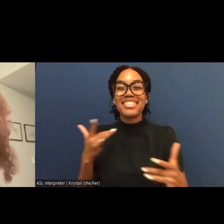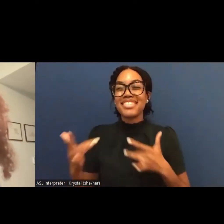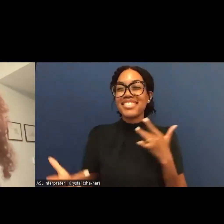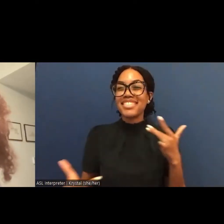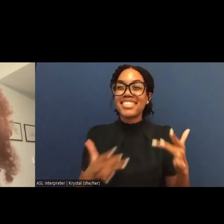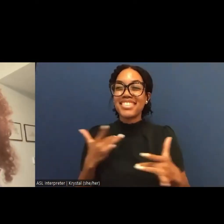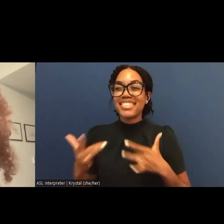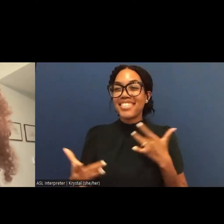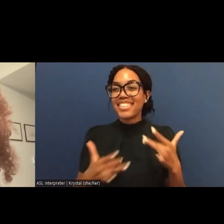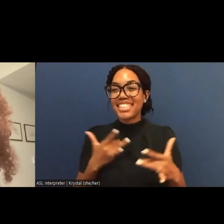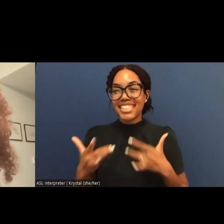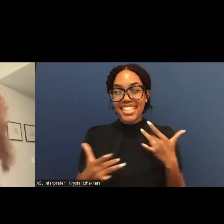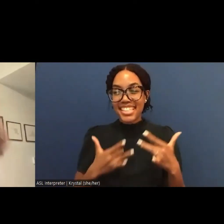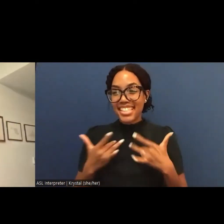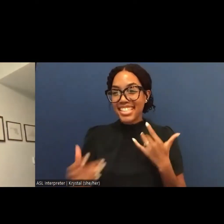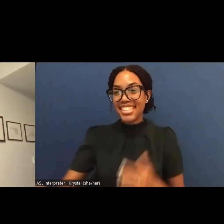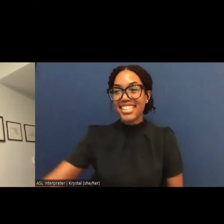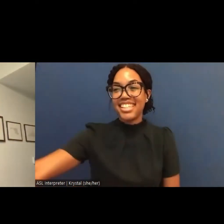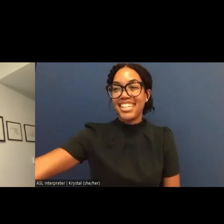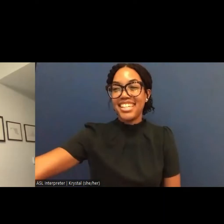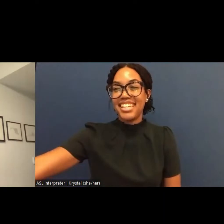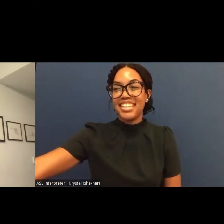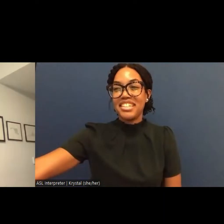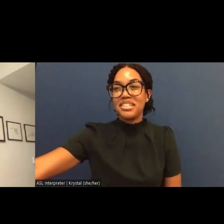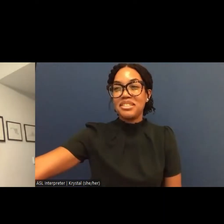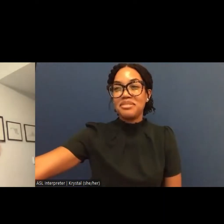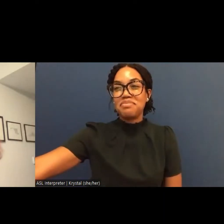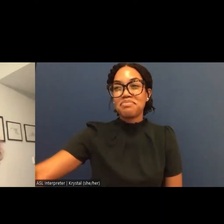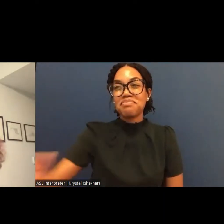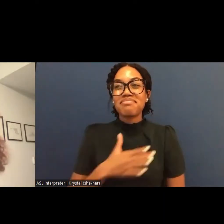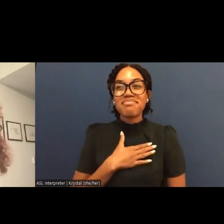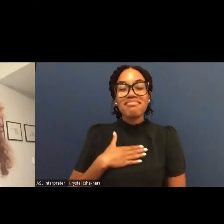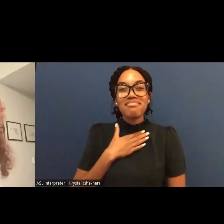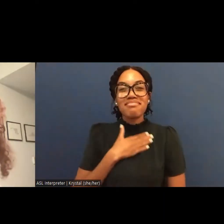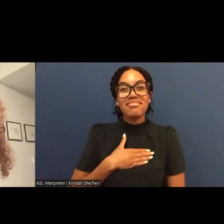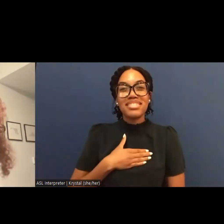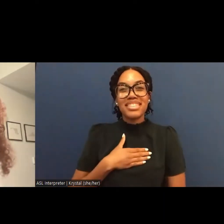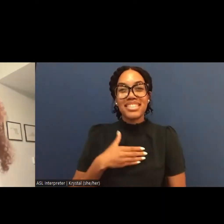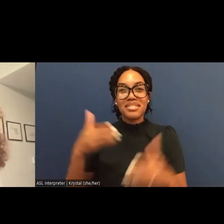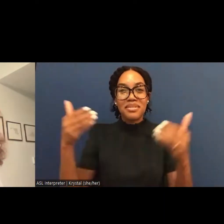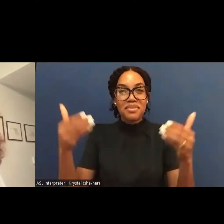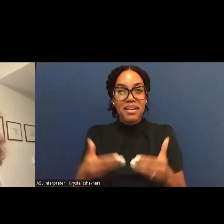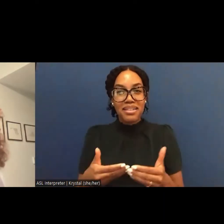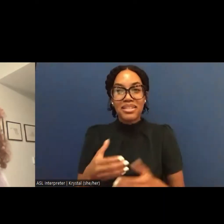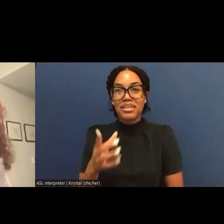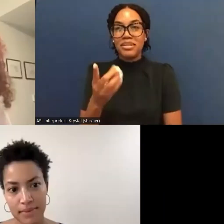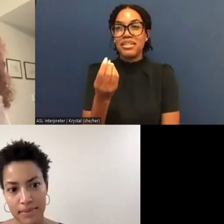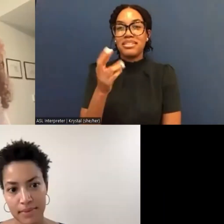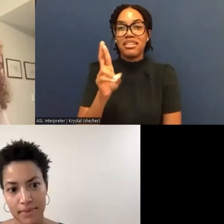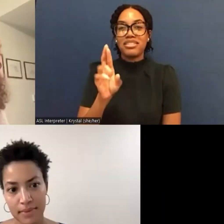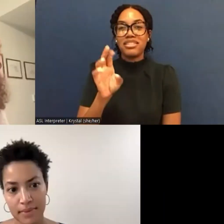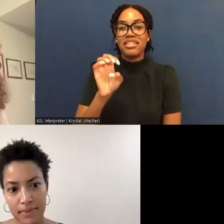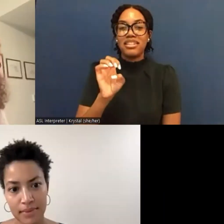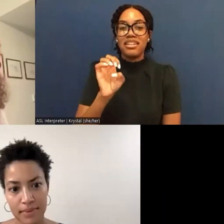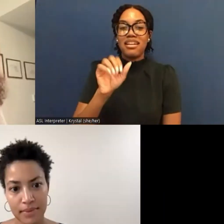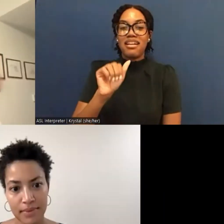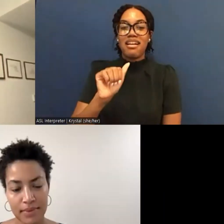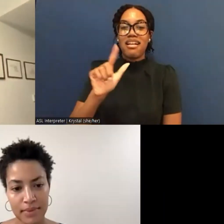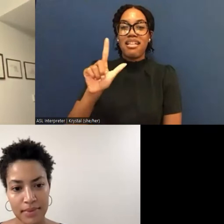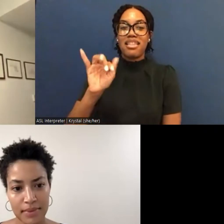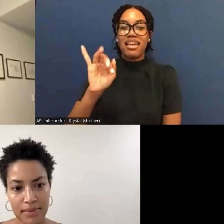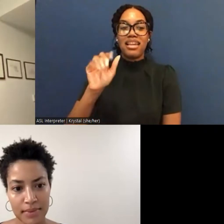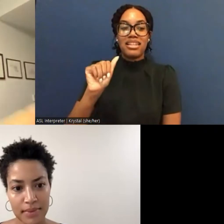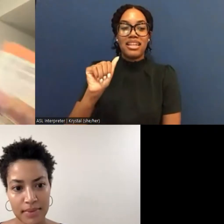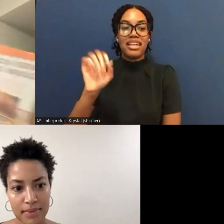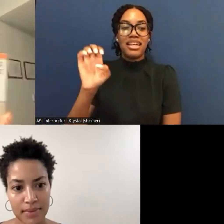so excited. Please join me in welcoming Dr. Alaina E. Roberts. Alaina Roberts is the